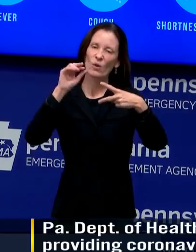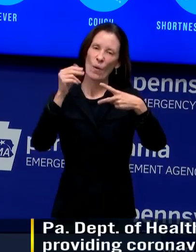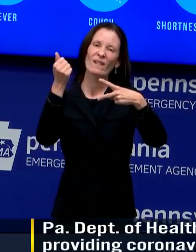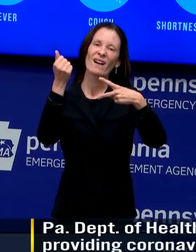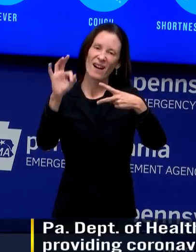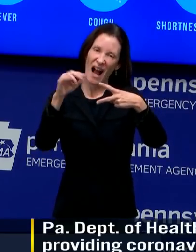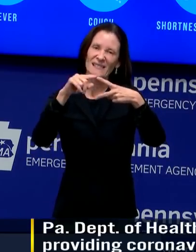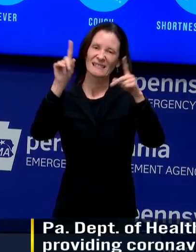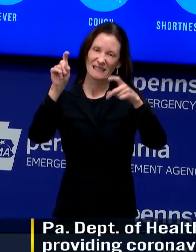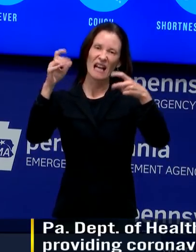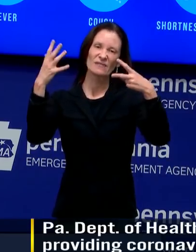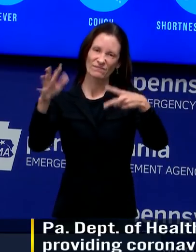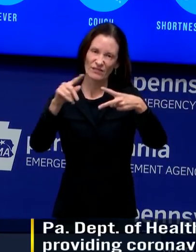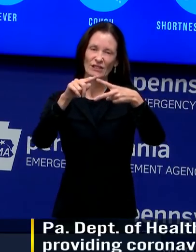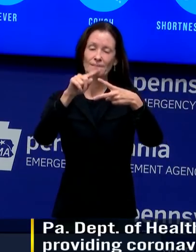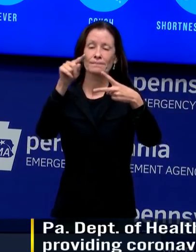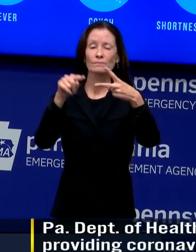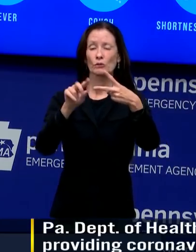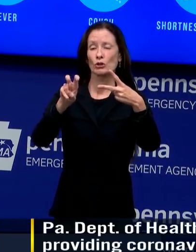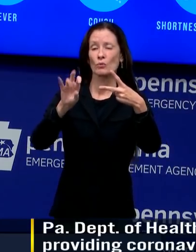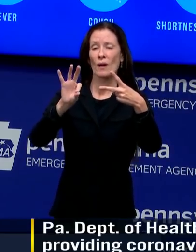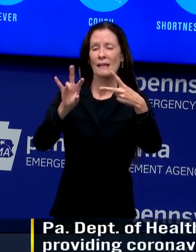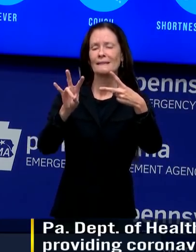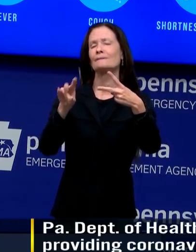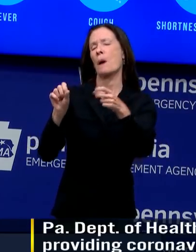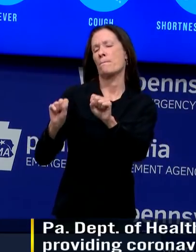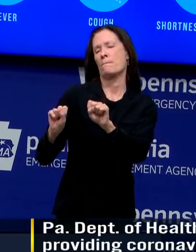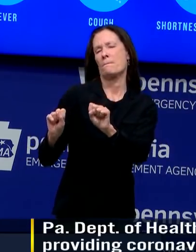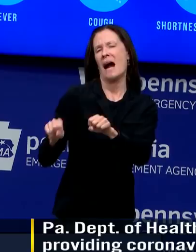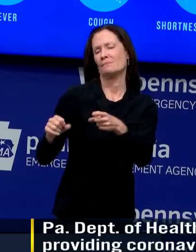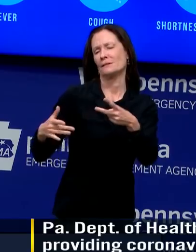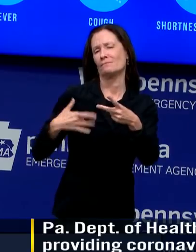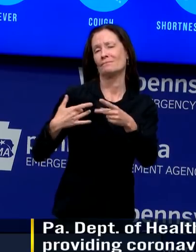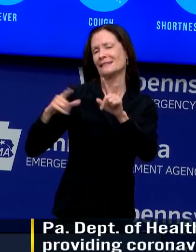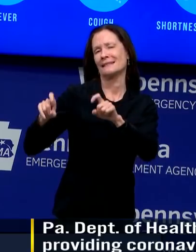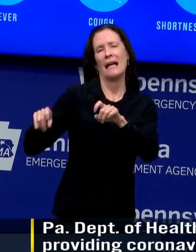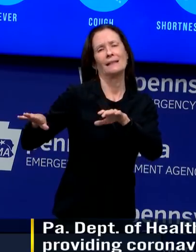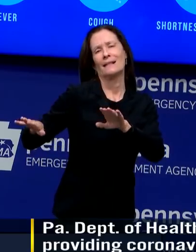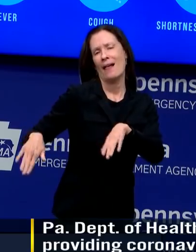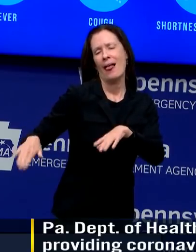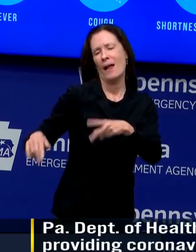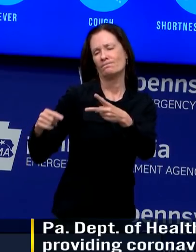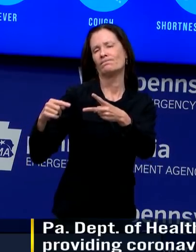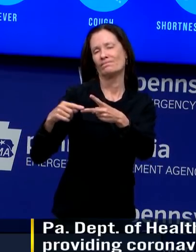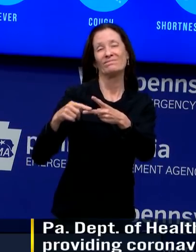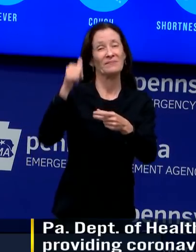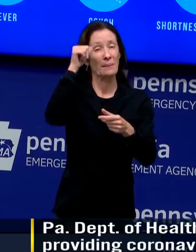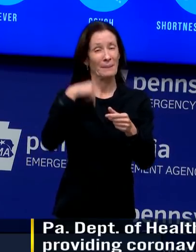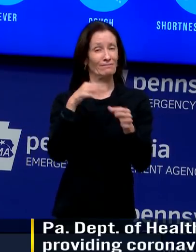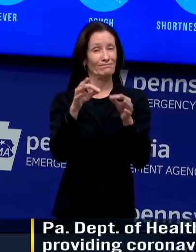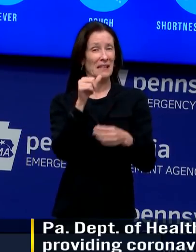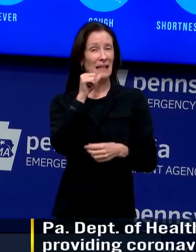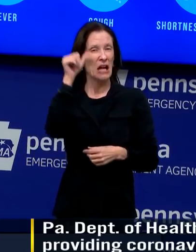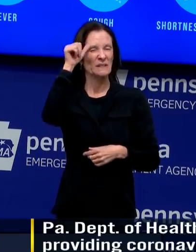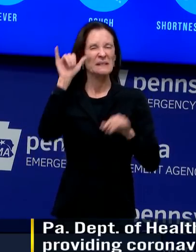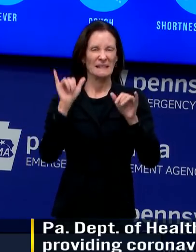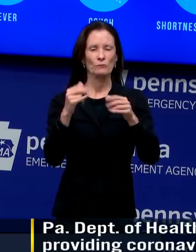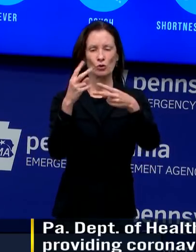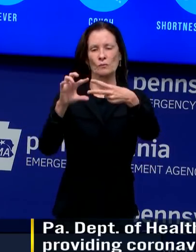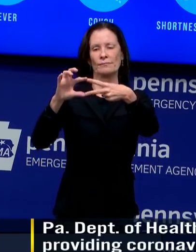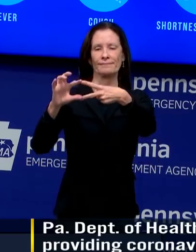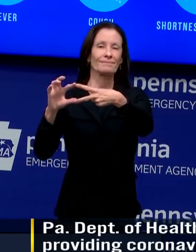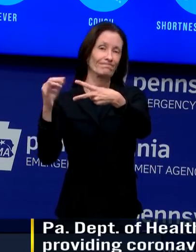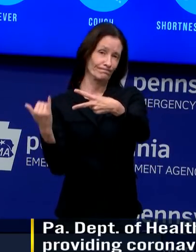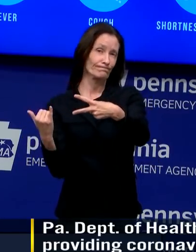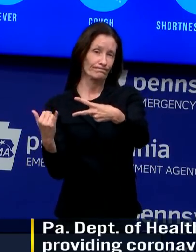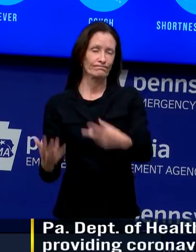Helping Pennsylvanians return to work safely is one of the most important public health challenges that we face. Governor Wolf has laid